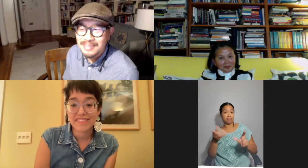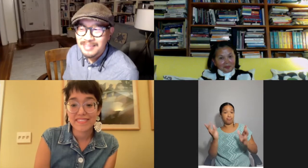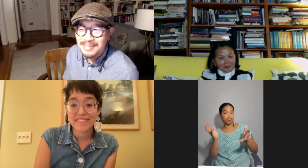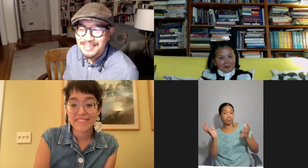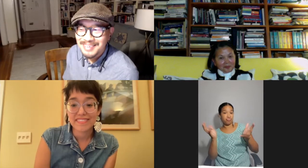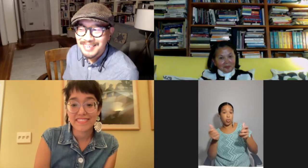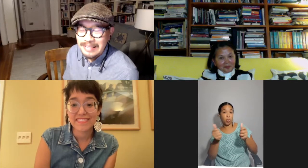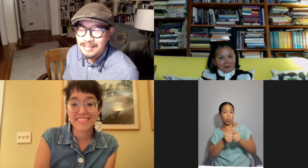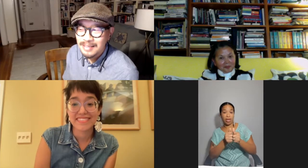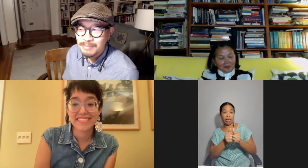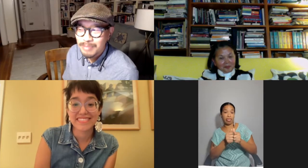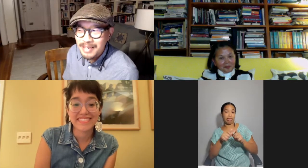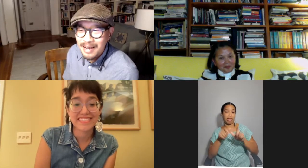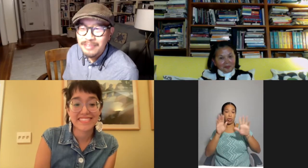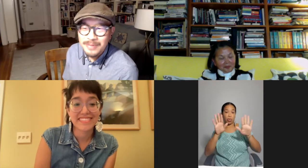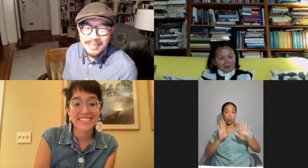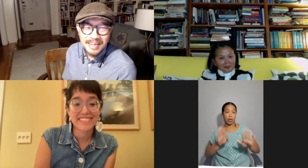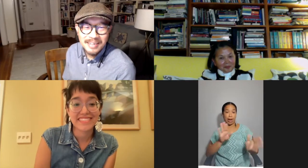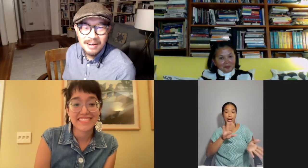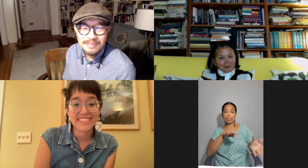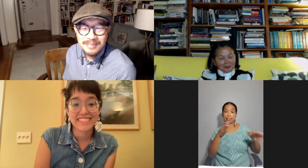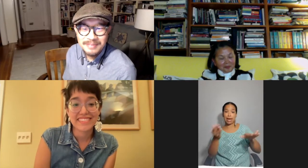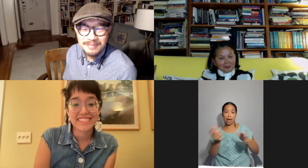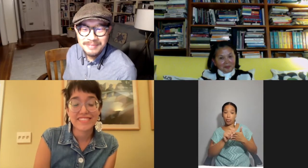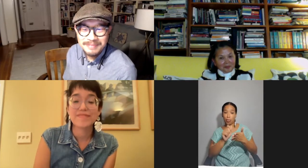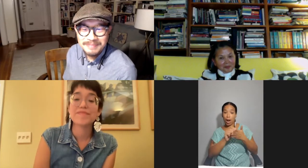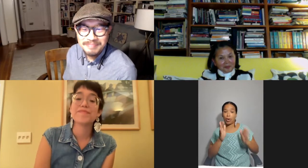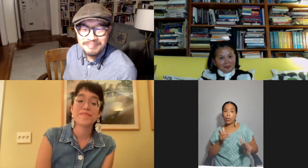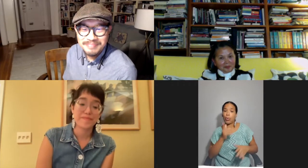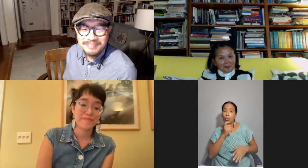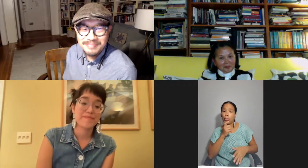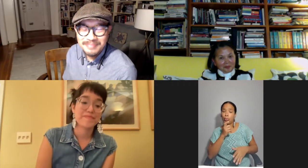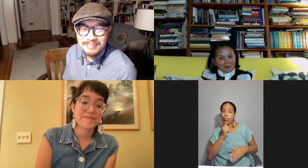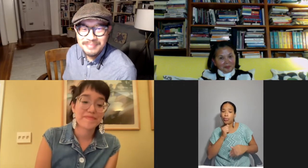comedians. Probably Kaufman, Andy Kaufman.